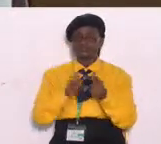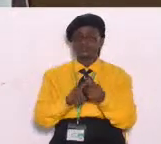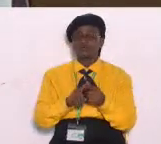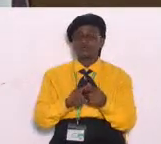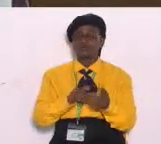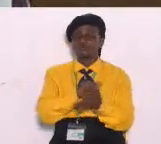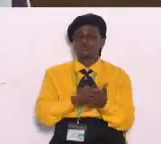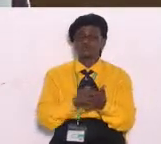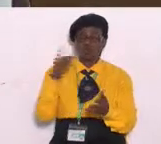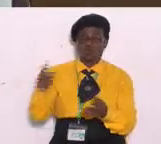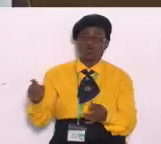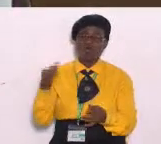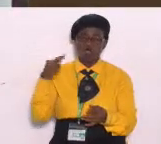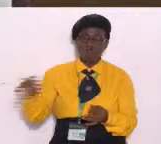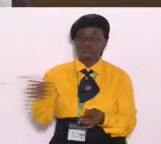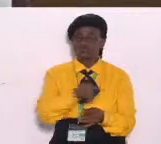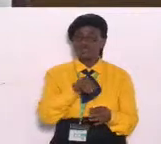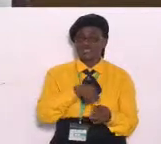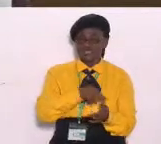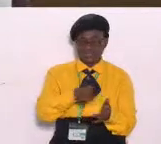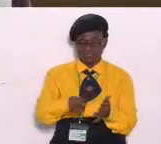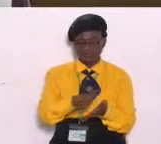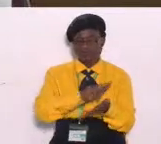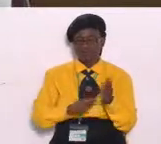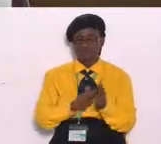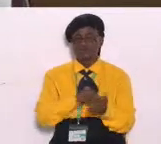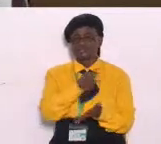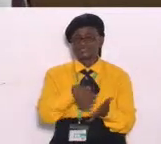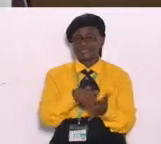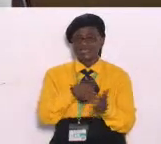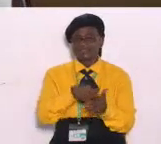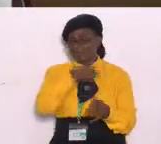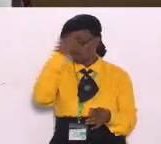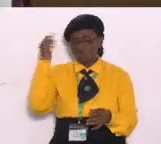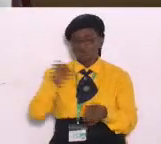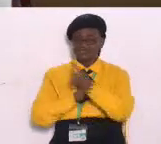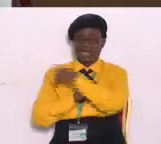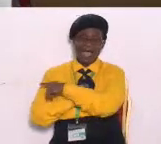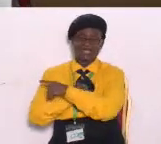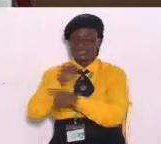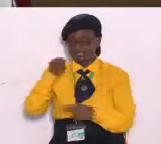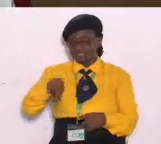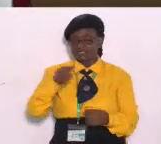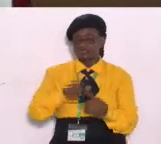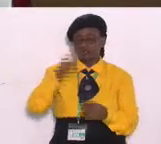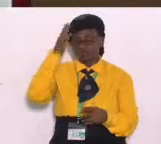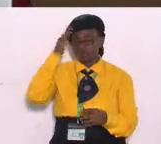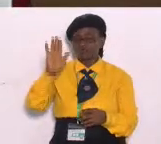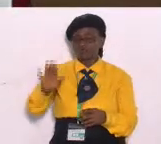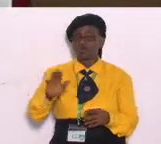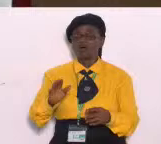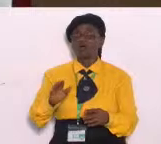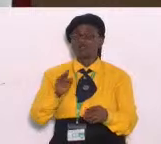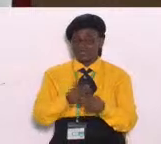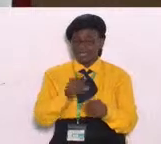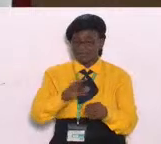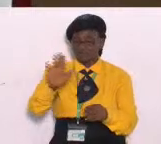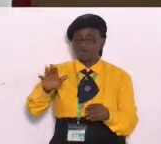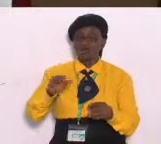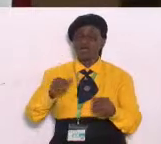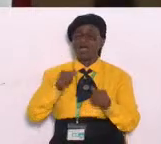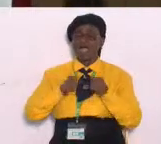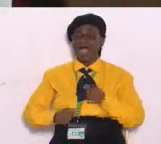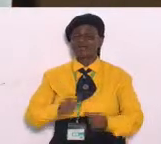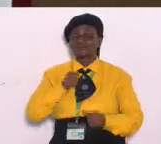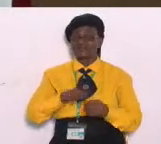viewing centers, because I need to know your names, your address, and your prayer